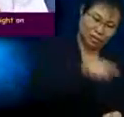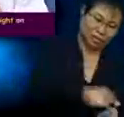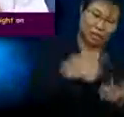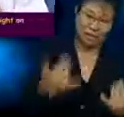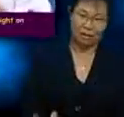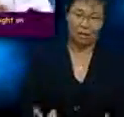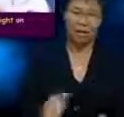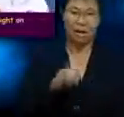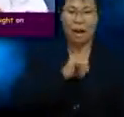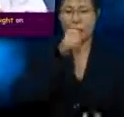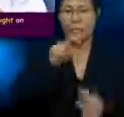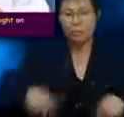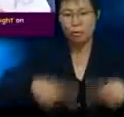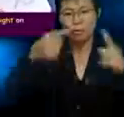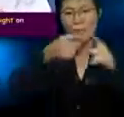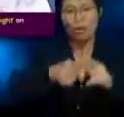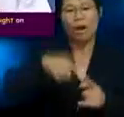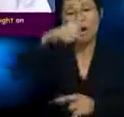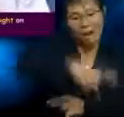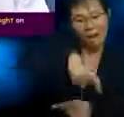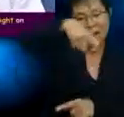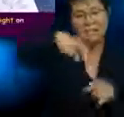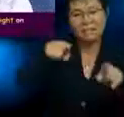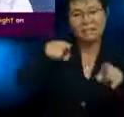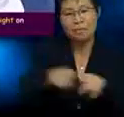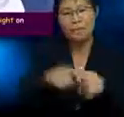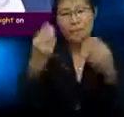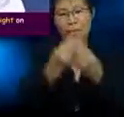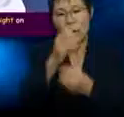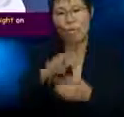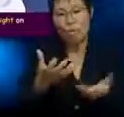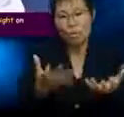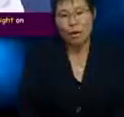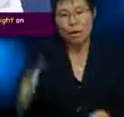Now, I am going to hang the same amount of weight